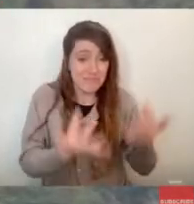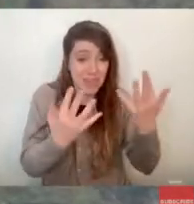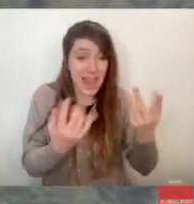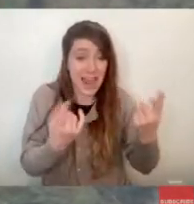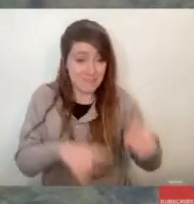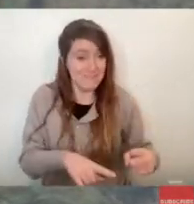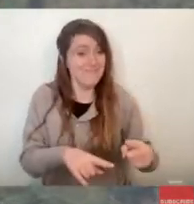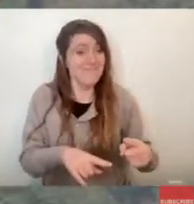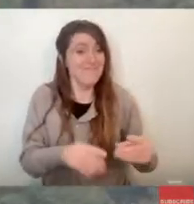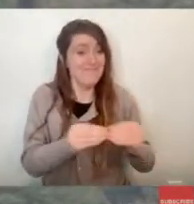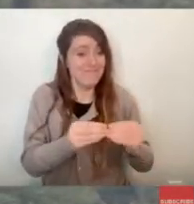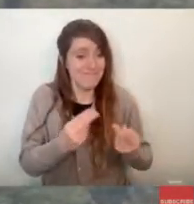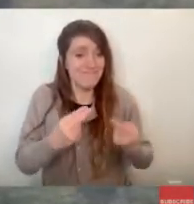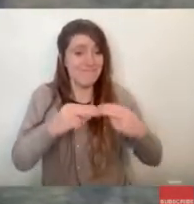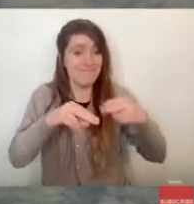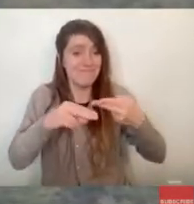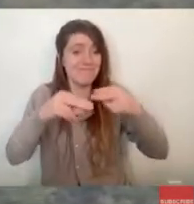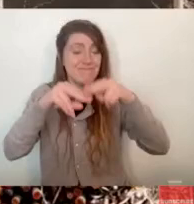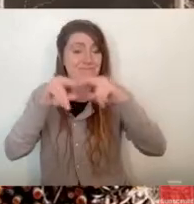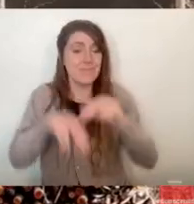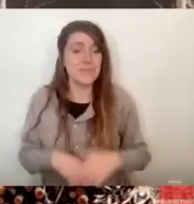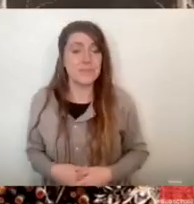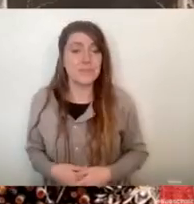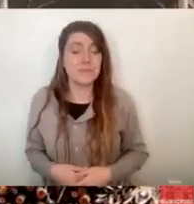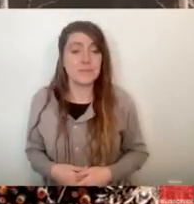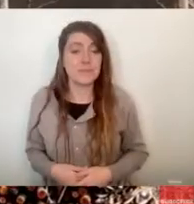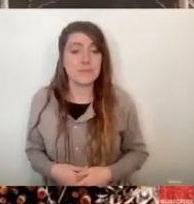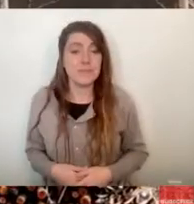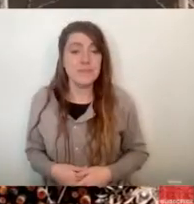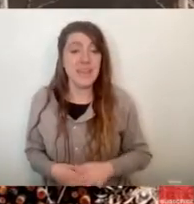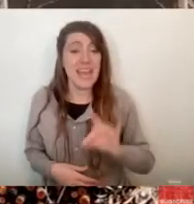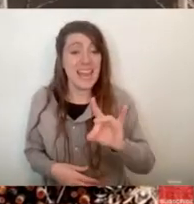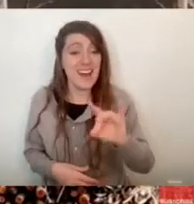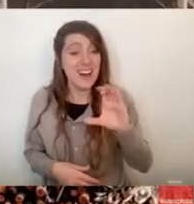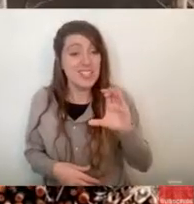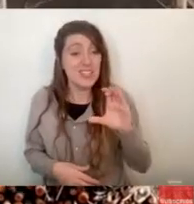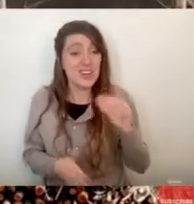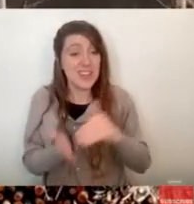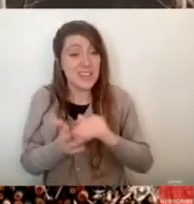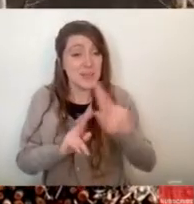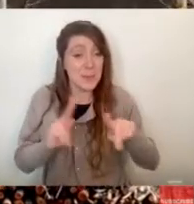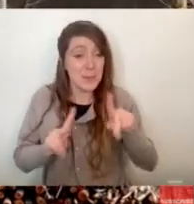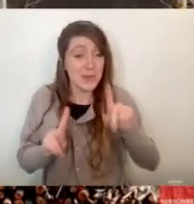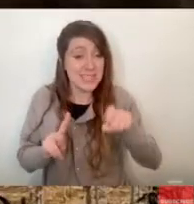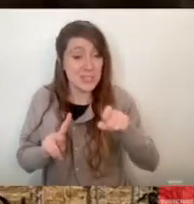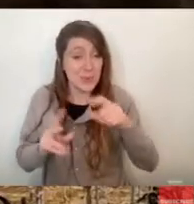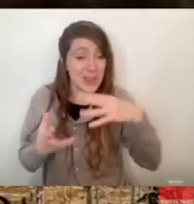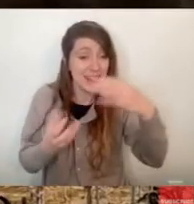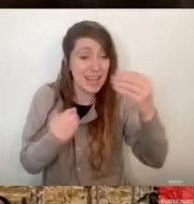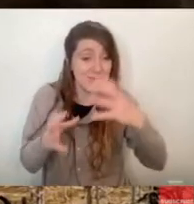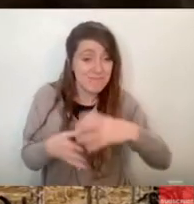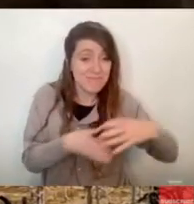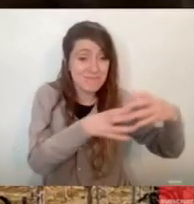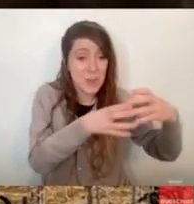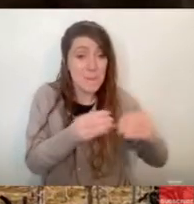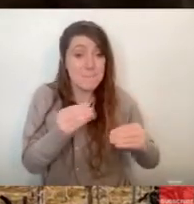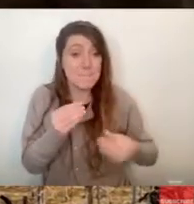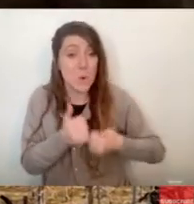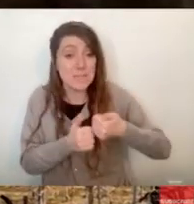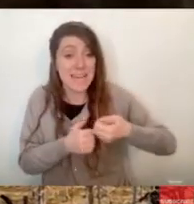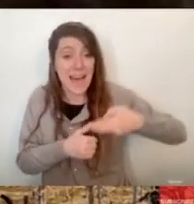year, wildfires forced the displacement of 800,000 people, the highest numbers since records began back